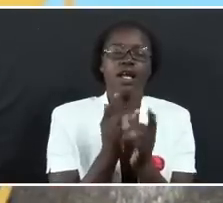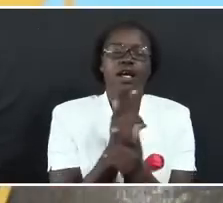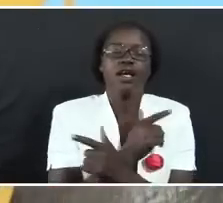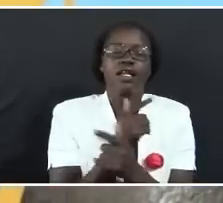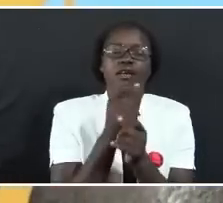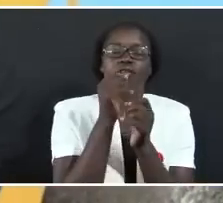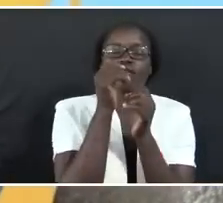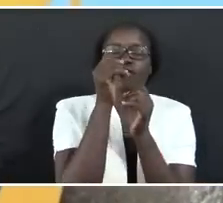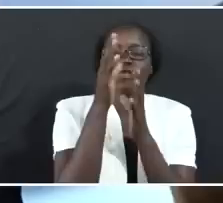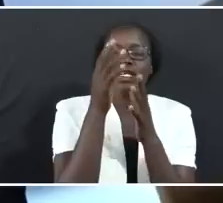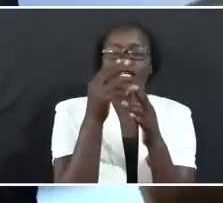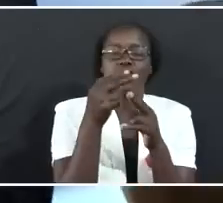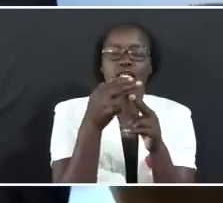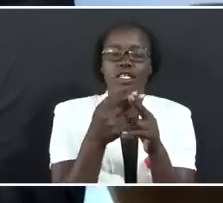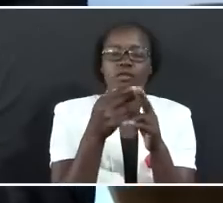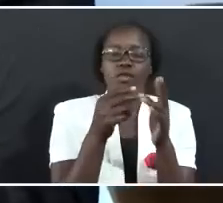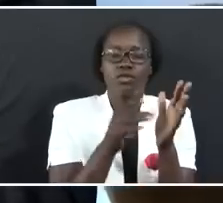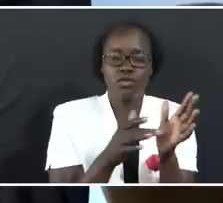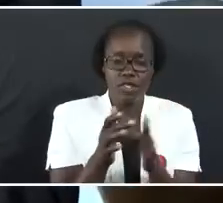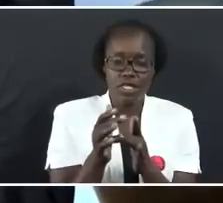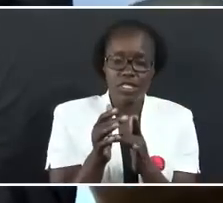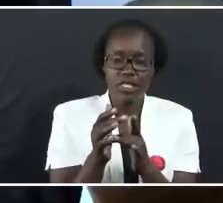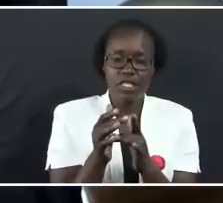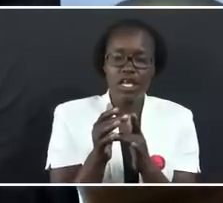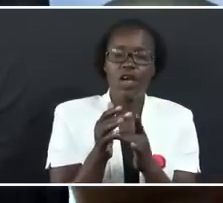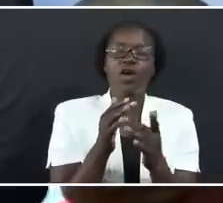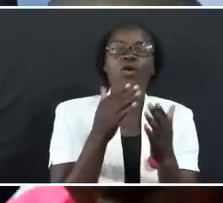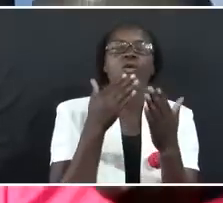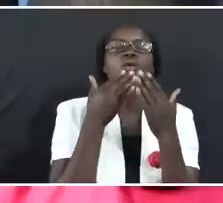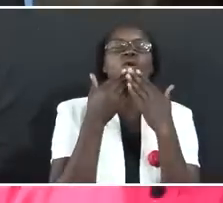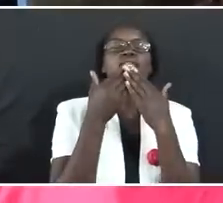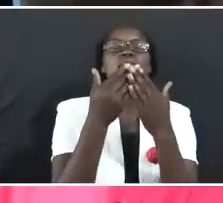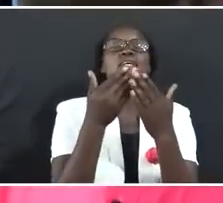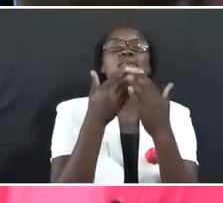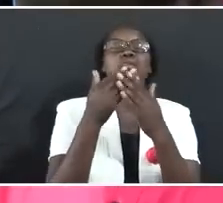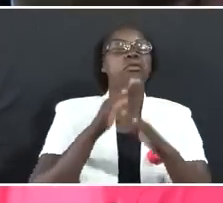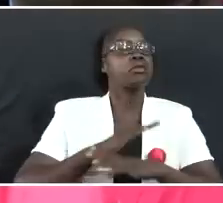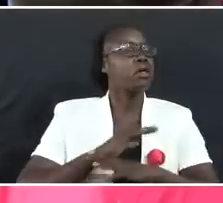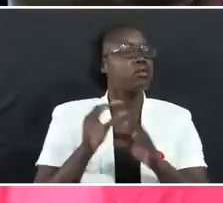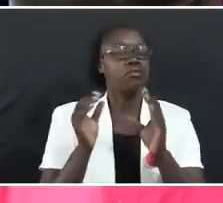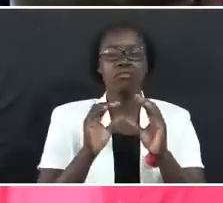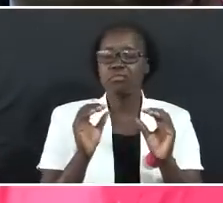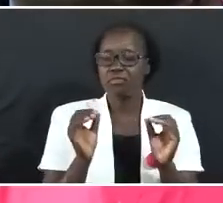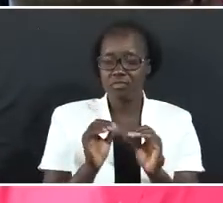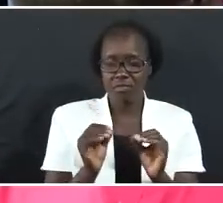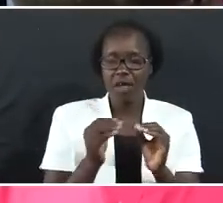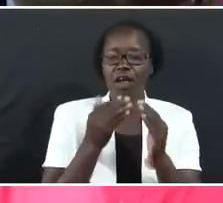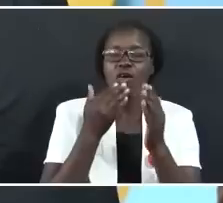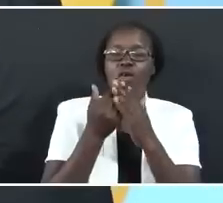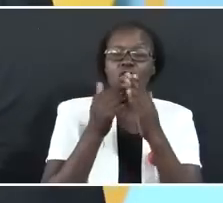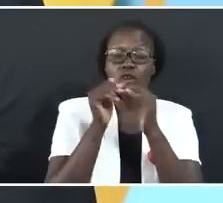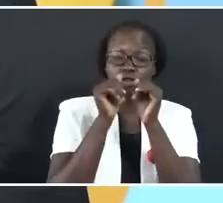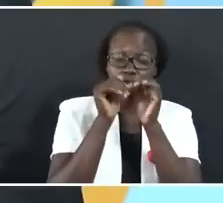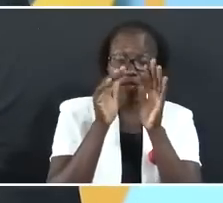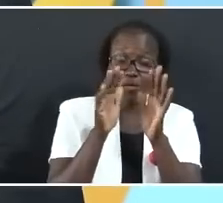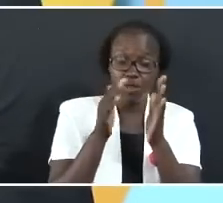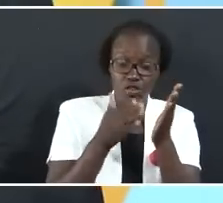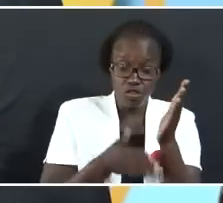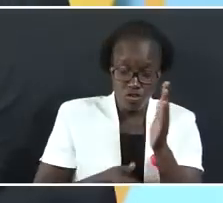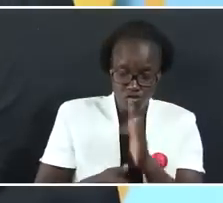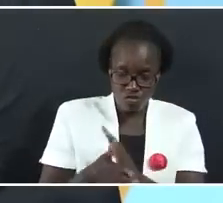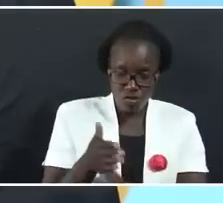Loving Father, in the name of Jesus, we can't thank you enough. We thank you for the blessings of this